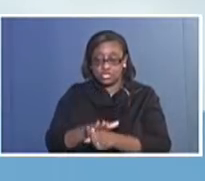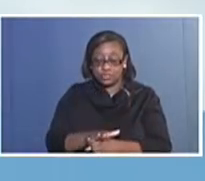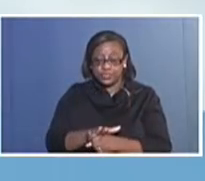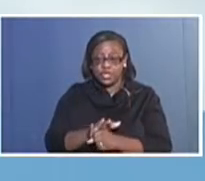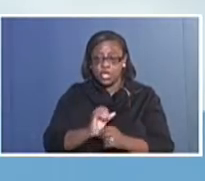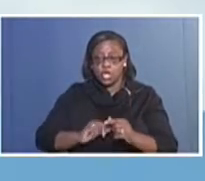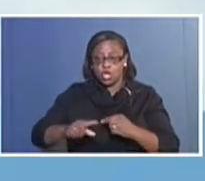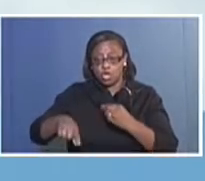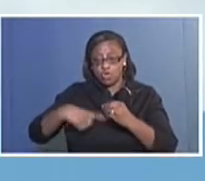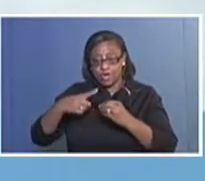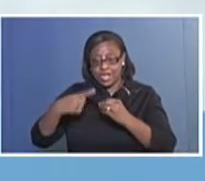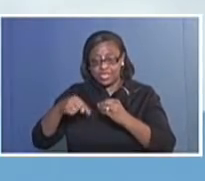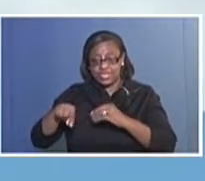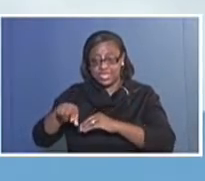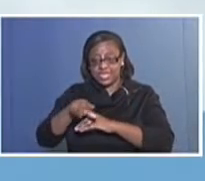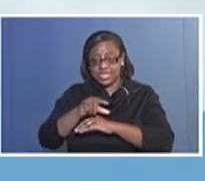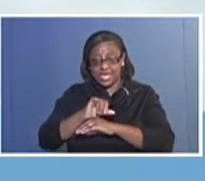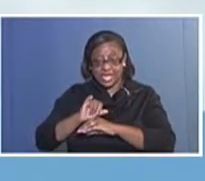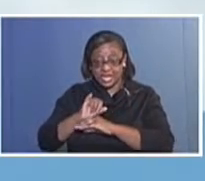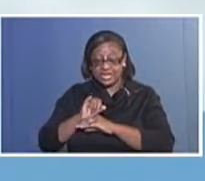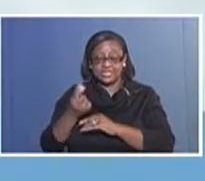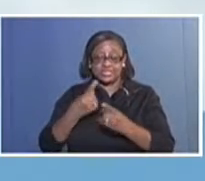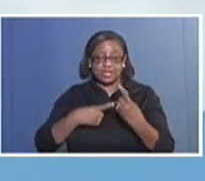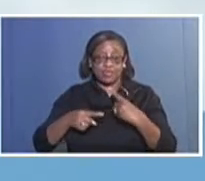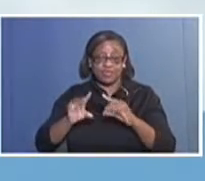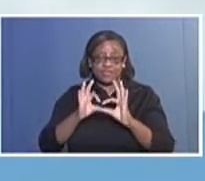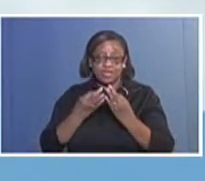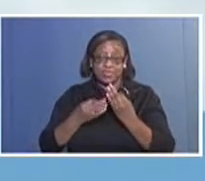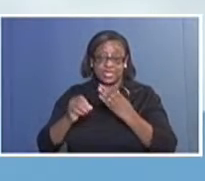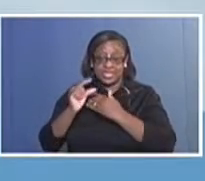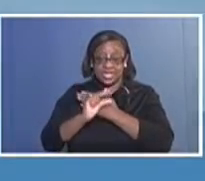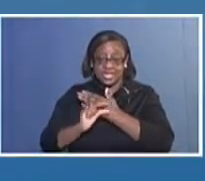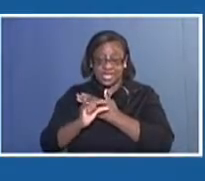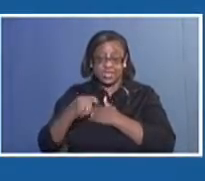the islands this evening, they are brought to you by Family Guardian Insurance